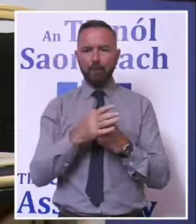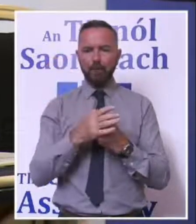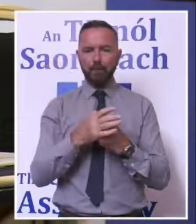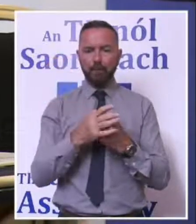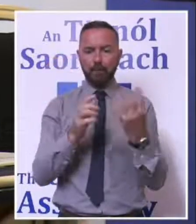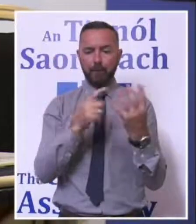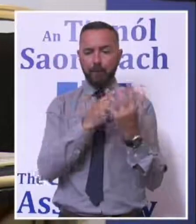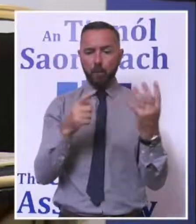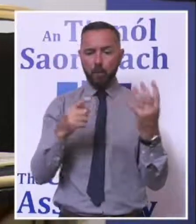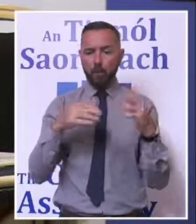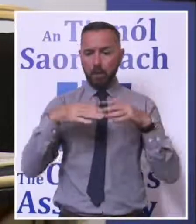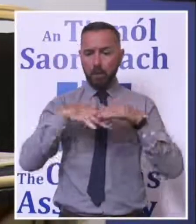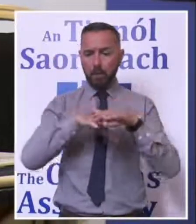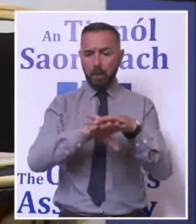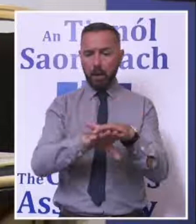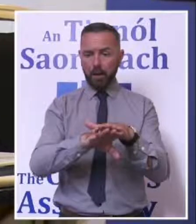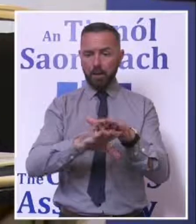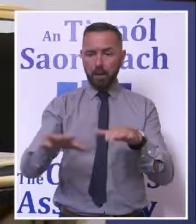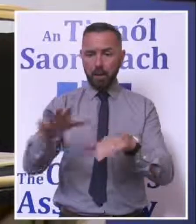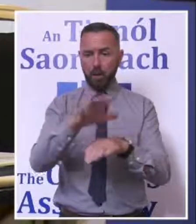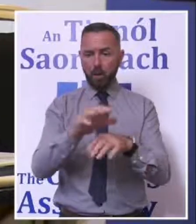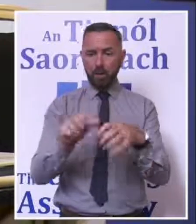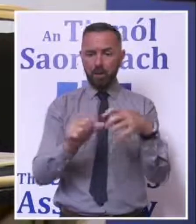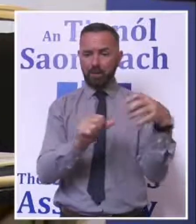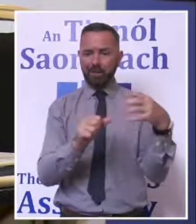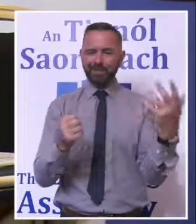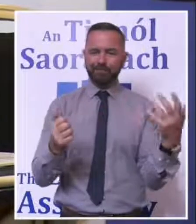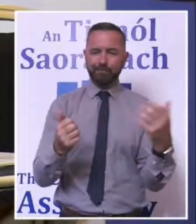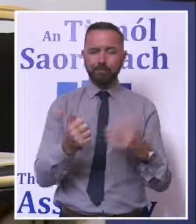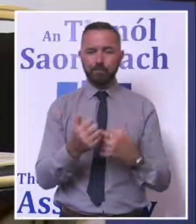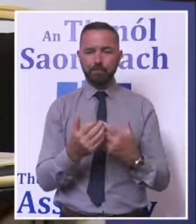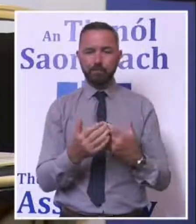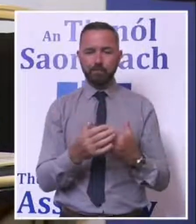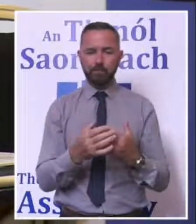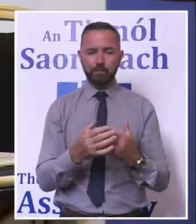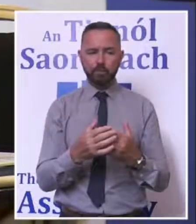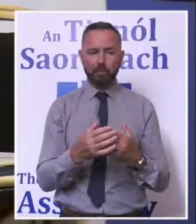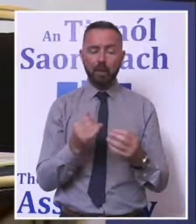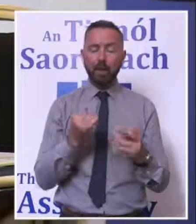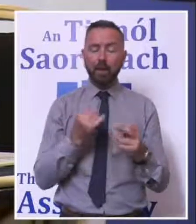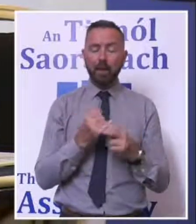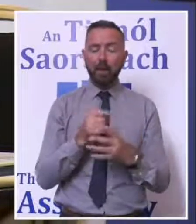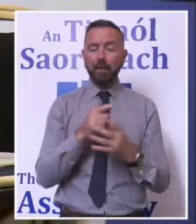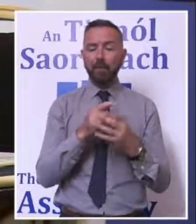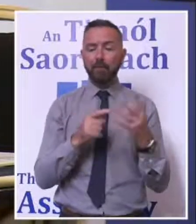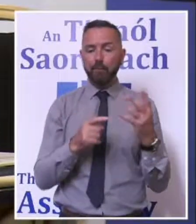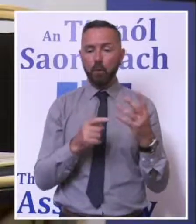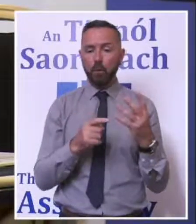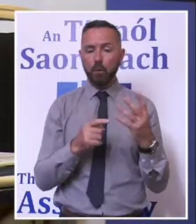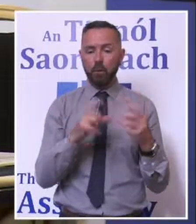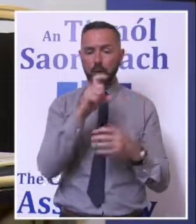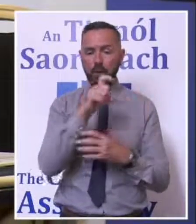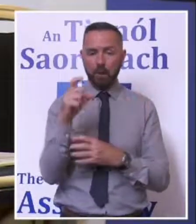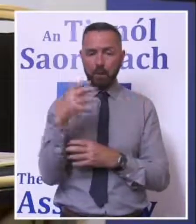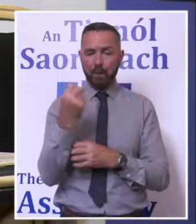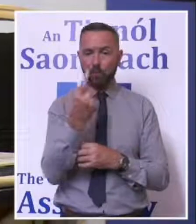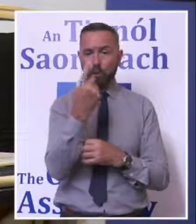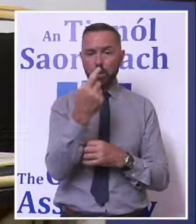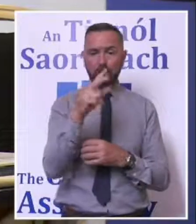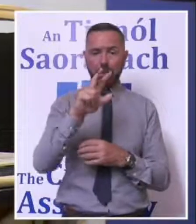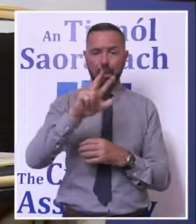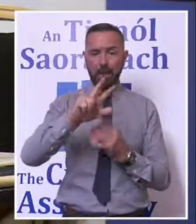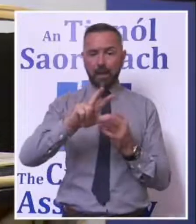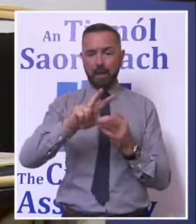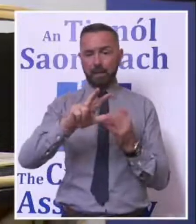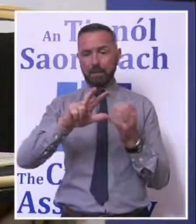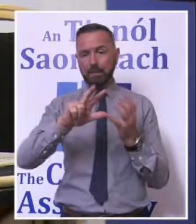local authority. Simple mathematics would say in the 4 councils you added up to 183. That doesn't mean